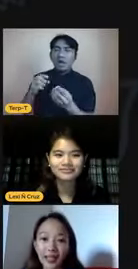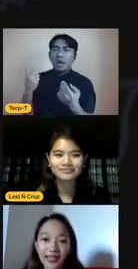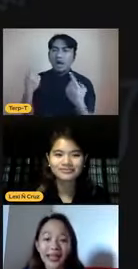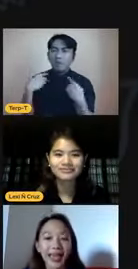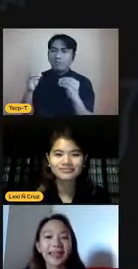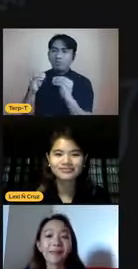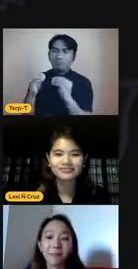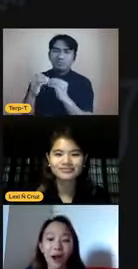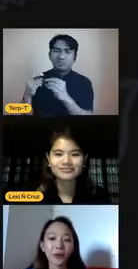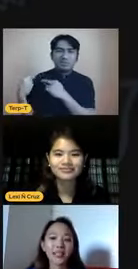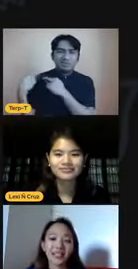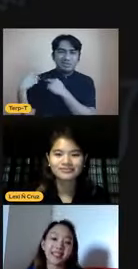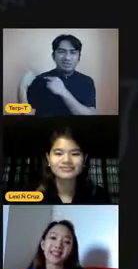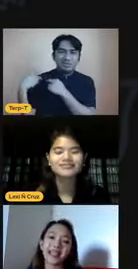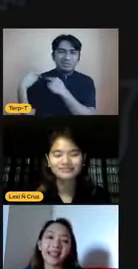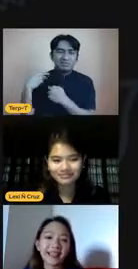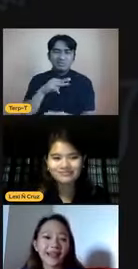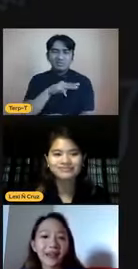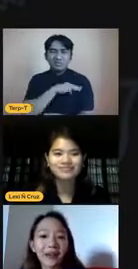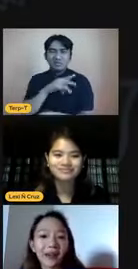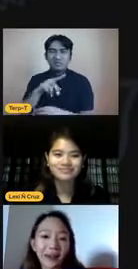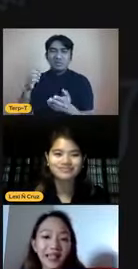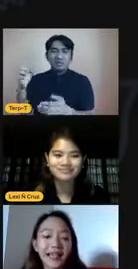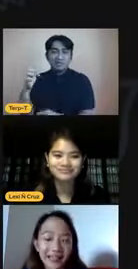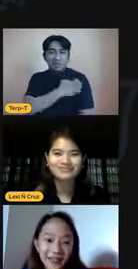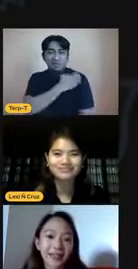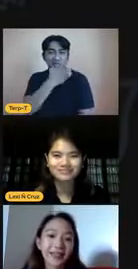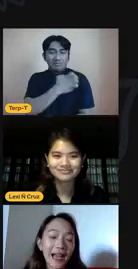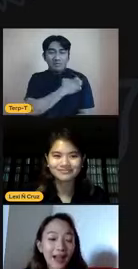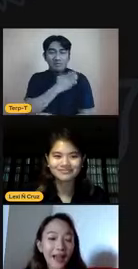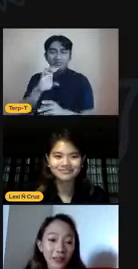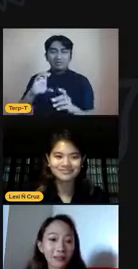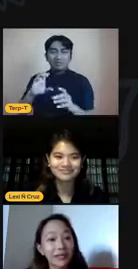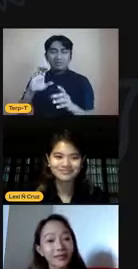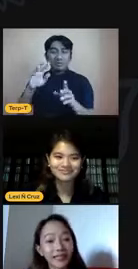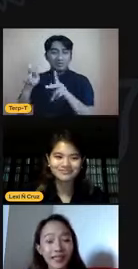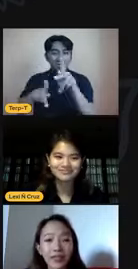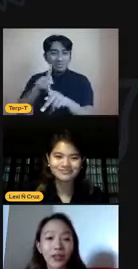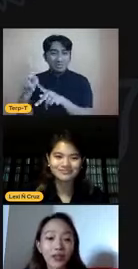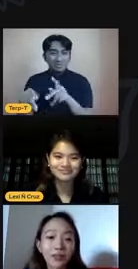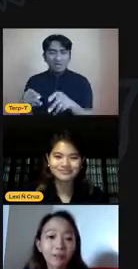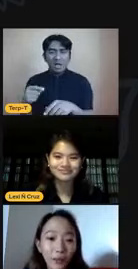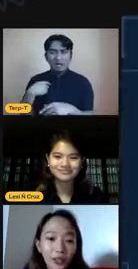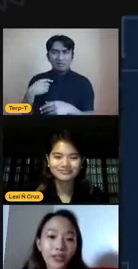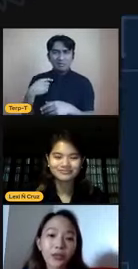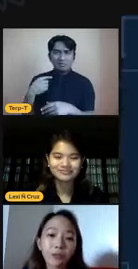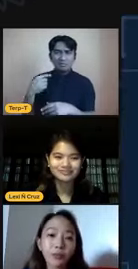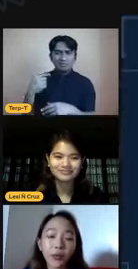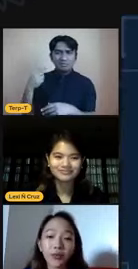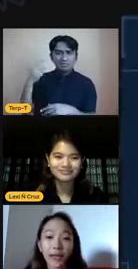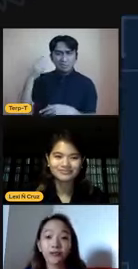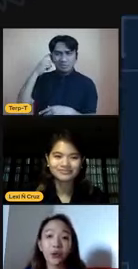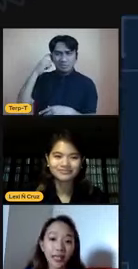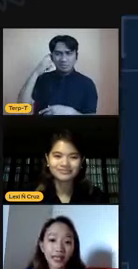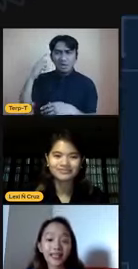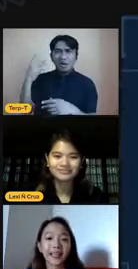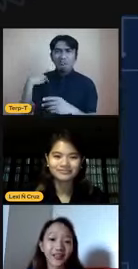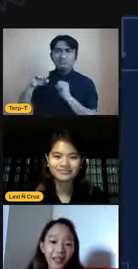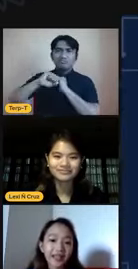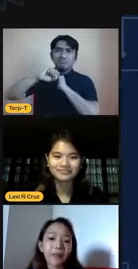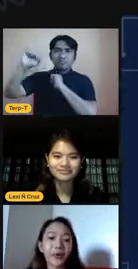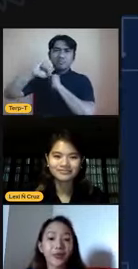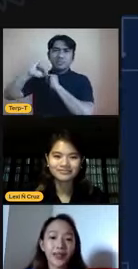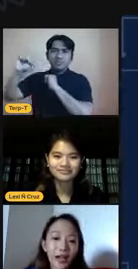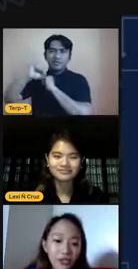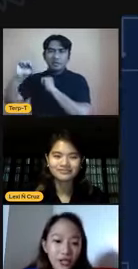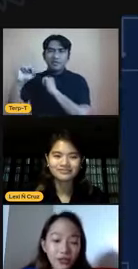obligation to raise and empower citizens. Well, yes, because I also believe that it is also important to promote advocacy like